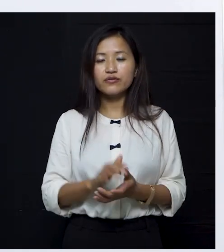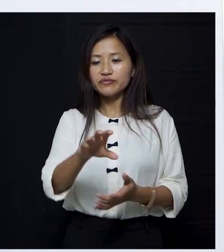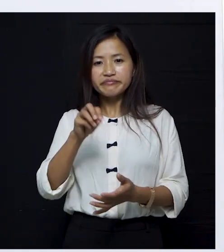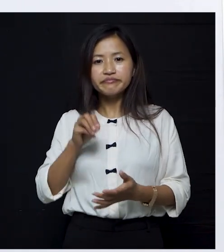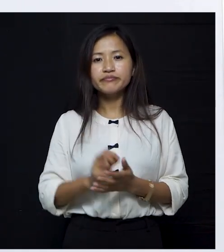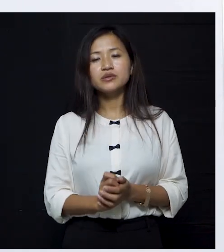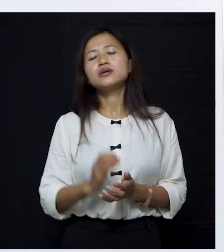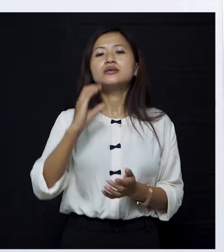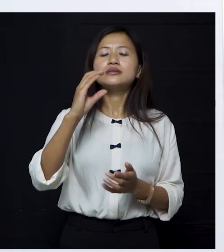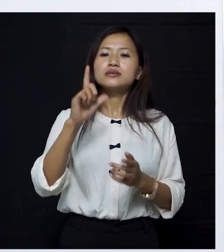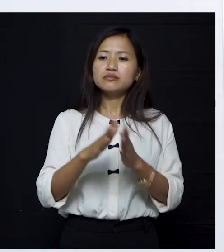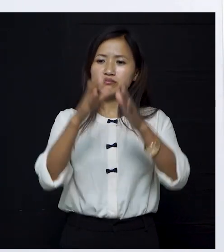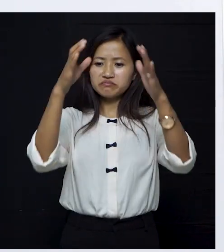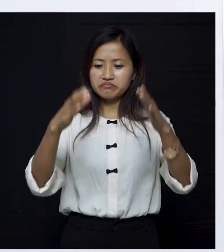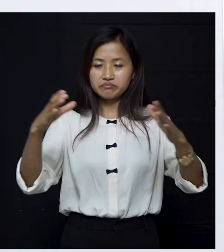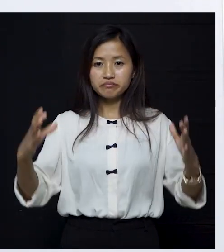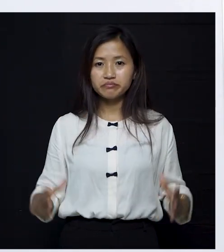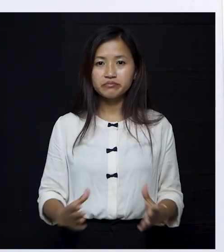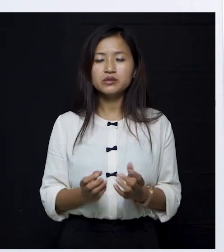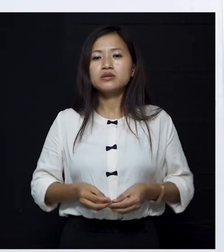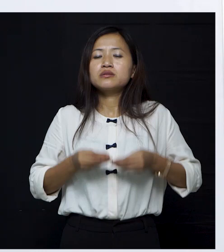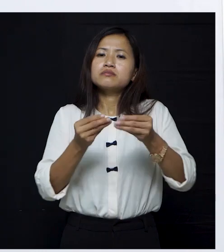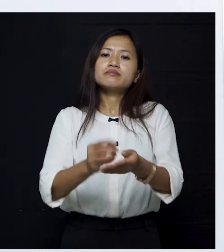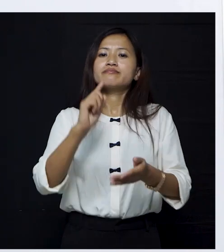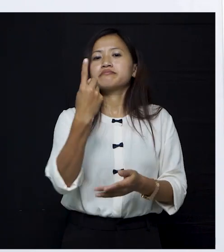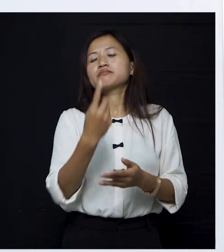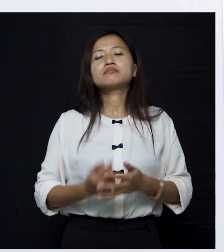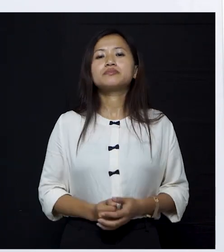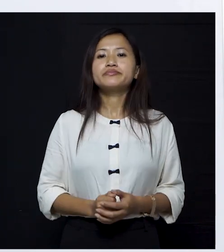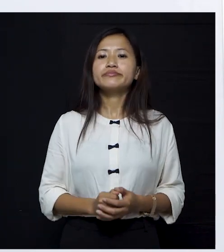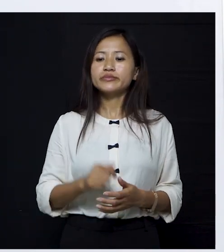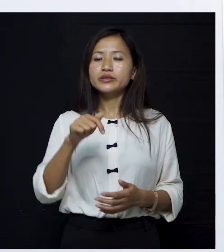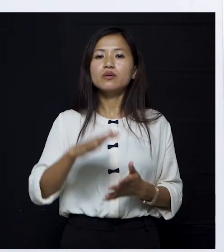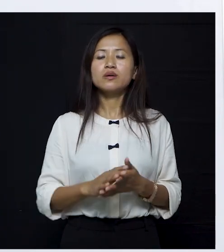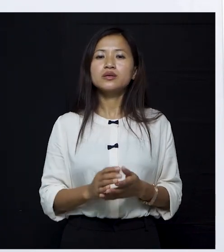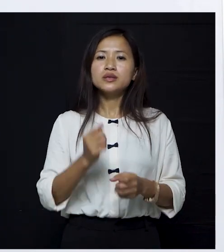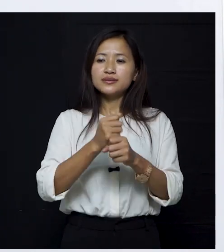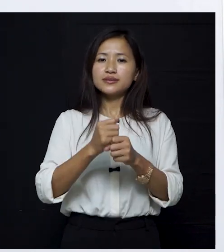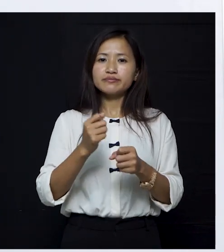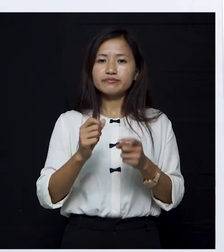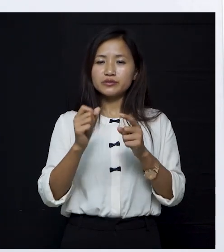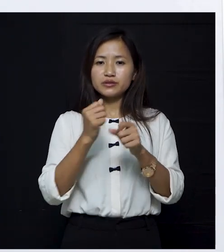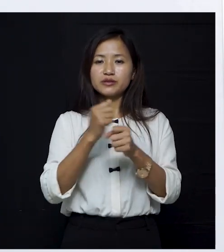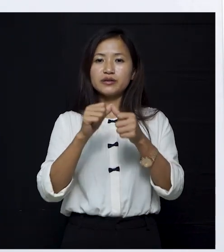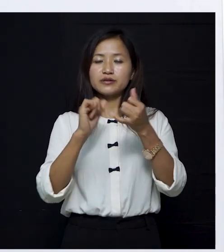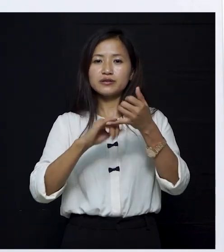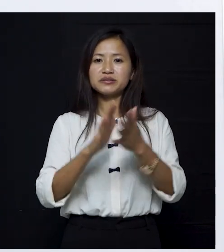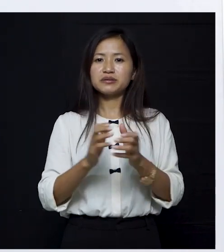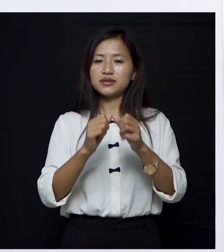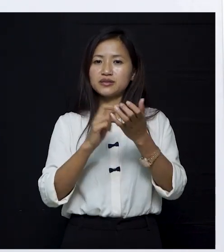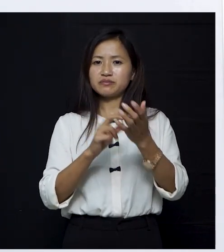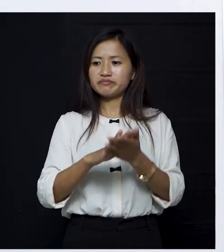stove, the cylinder alone will not be given to you, okay? That is what happened in the gas agencies. So this is